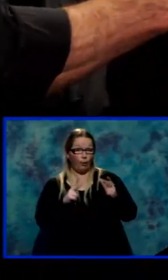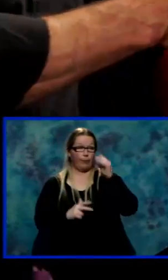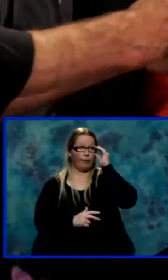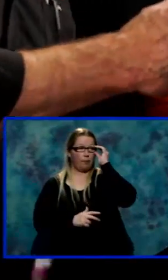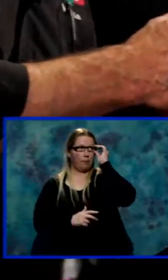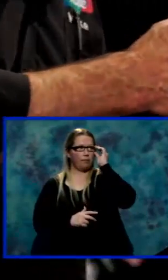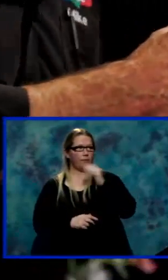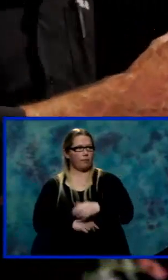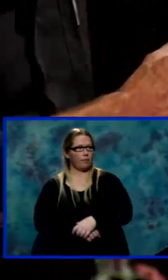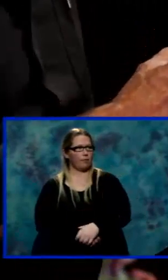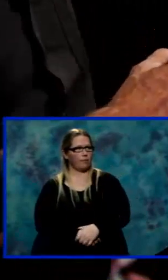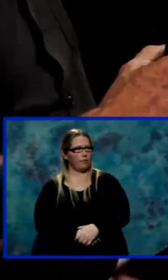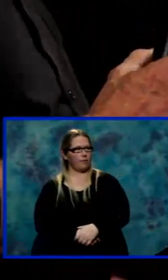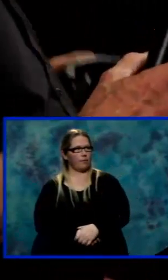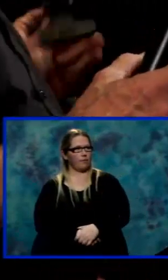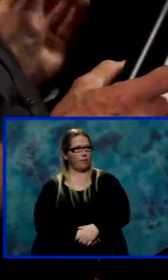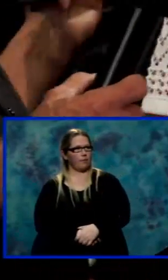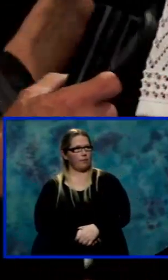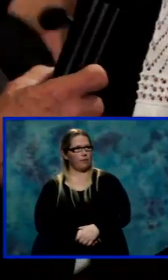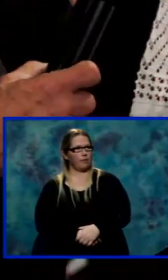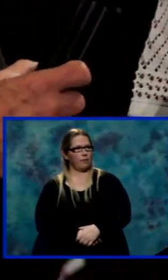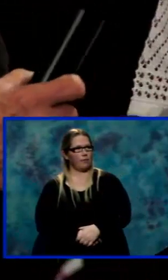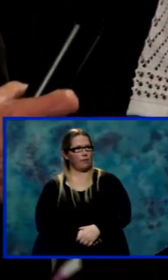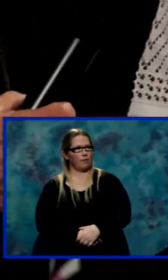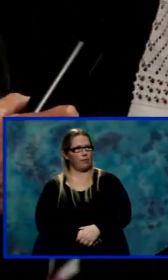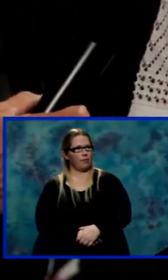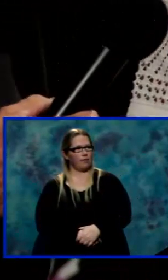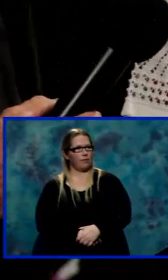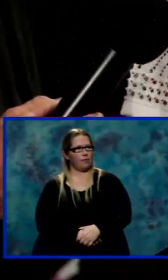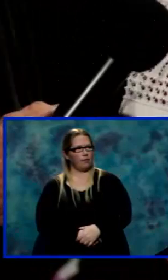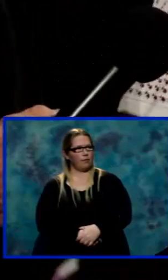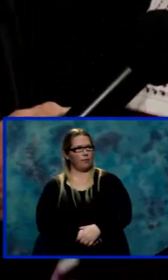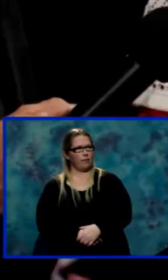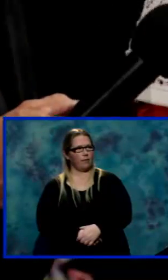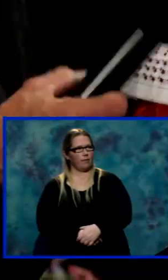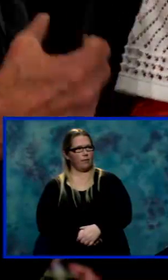You've got to do something that we are actually needing. Don't go away with the mic.